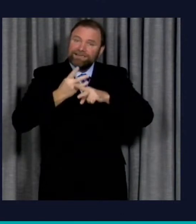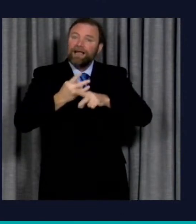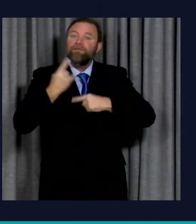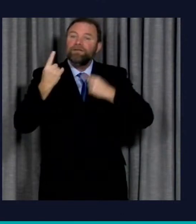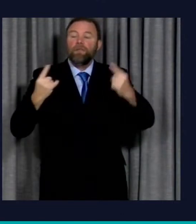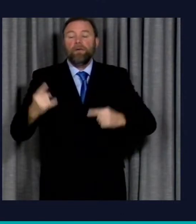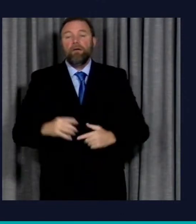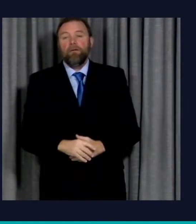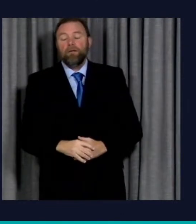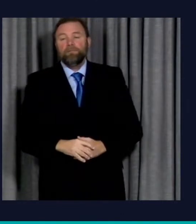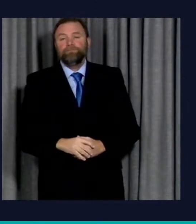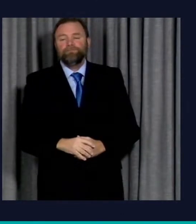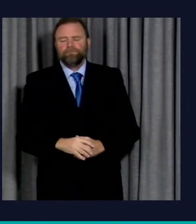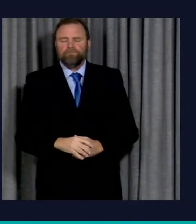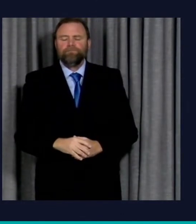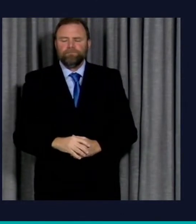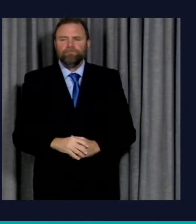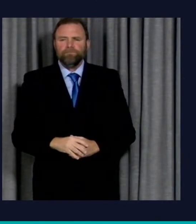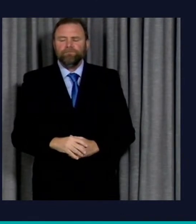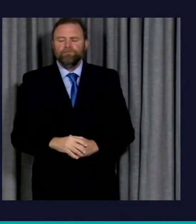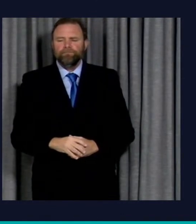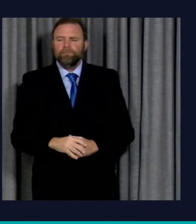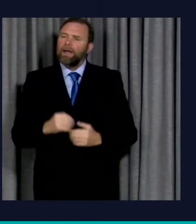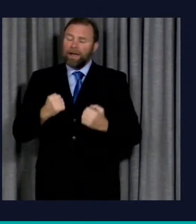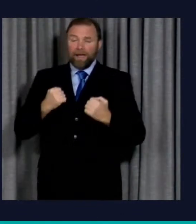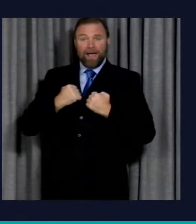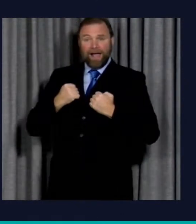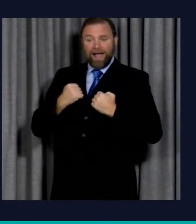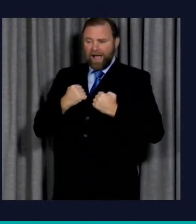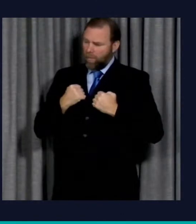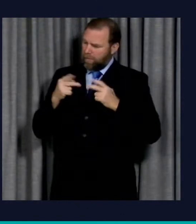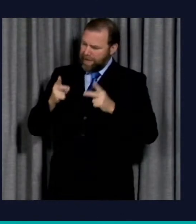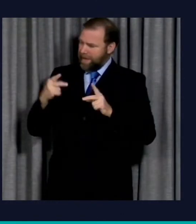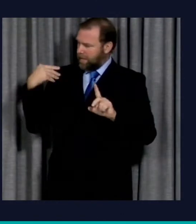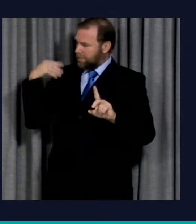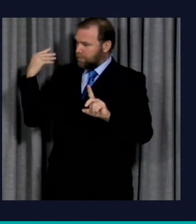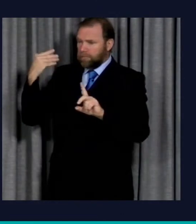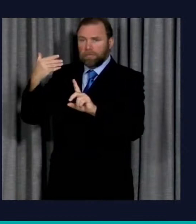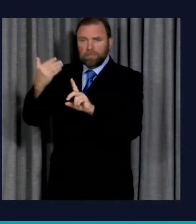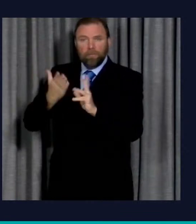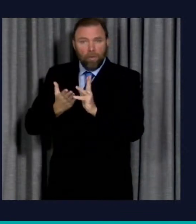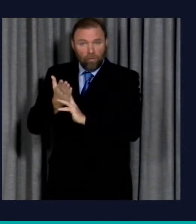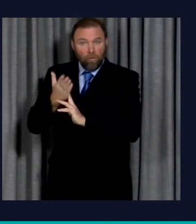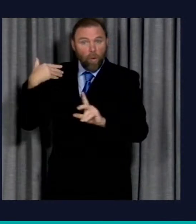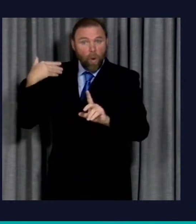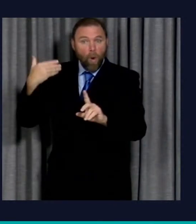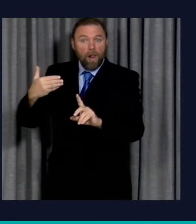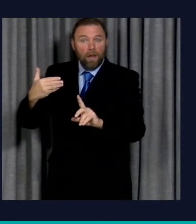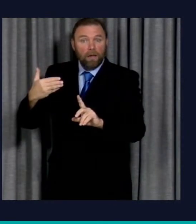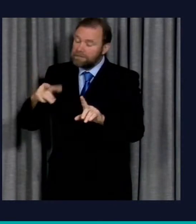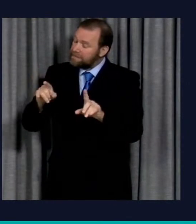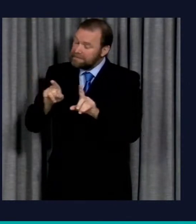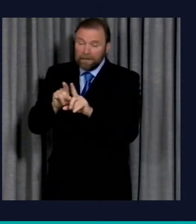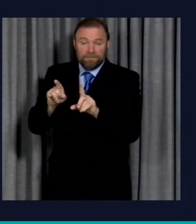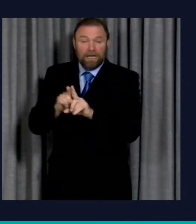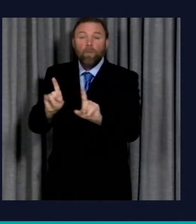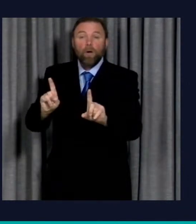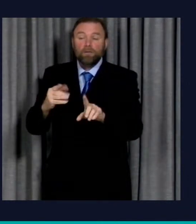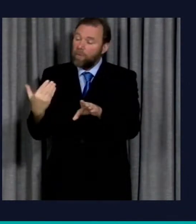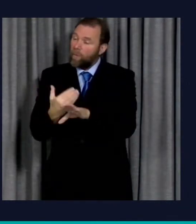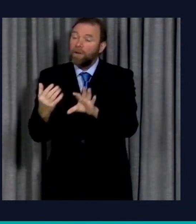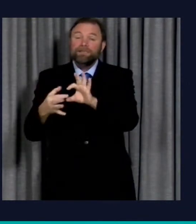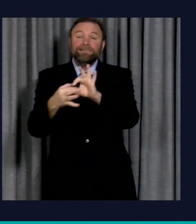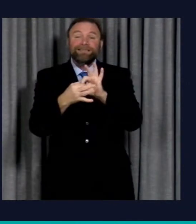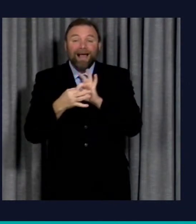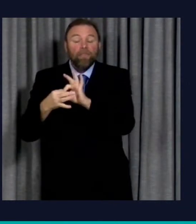of others. The way in which we have got through all of this in Wales has been by working